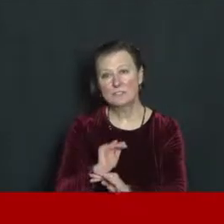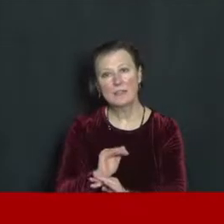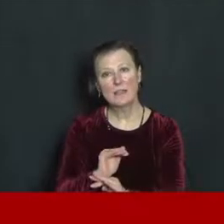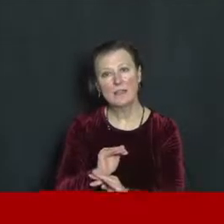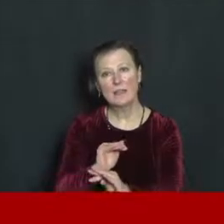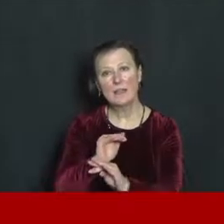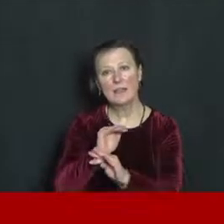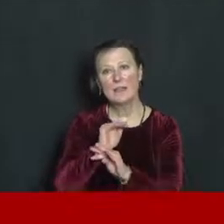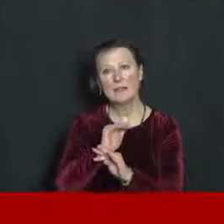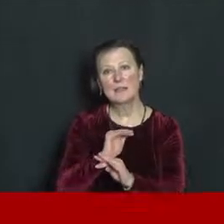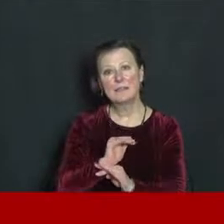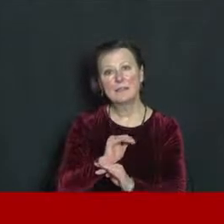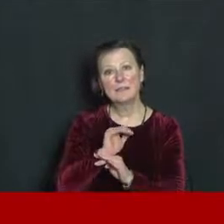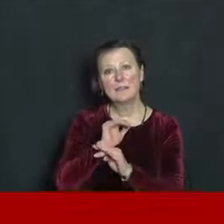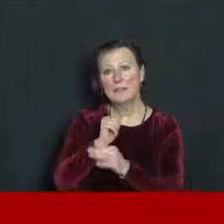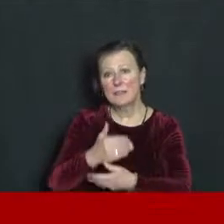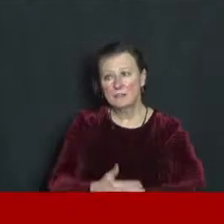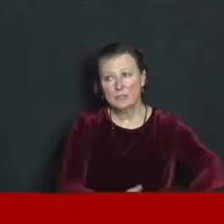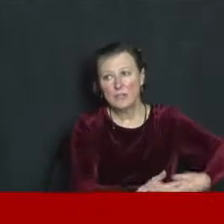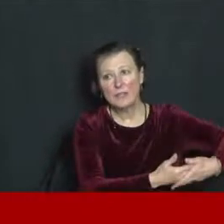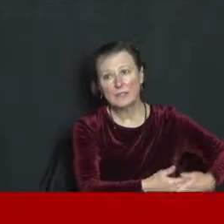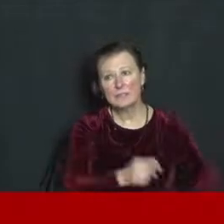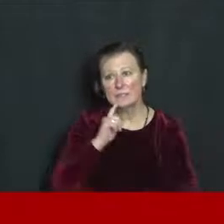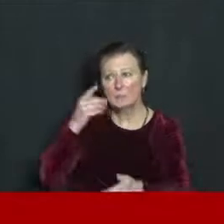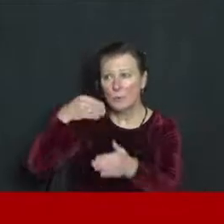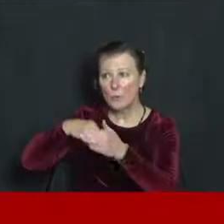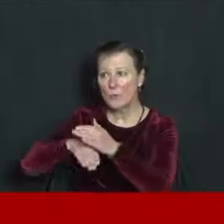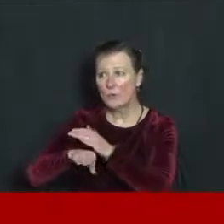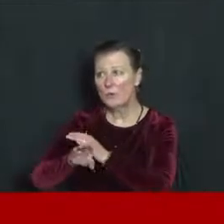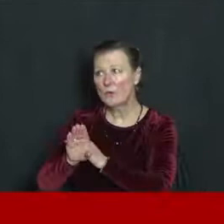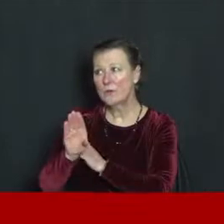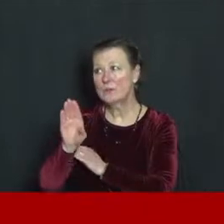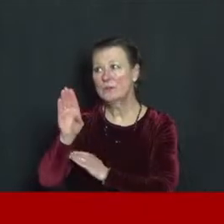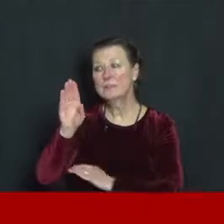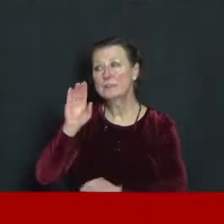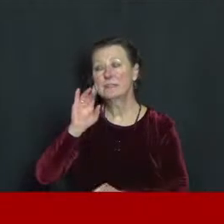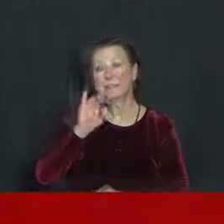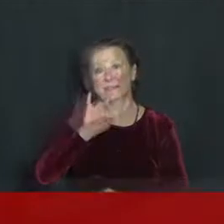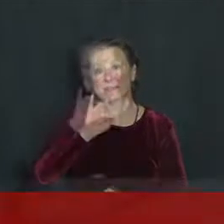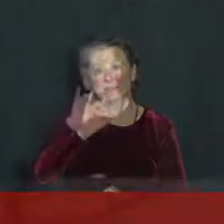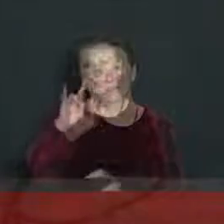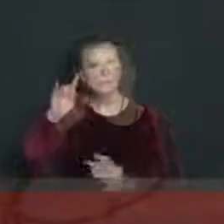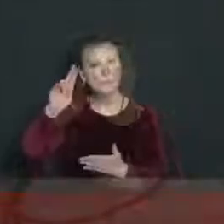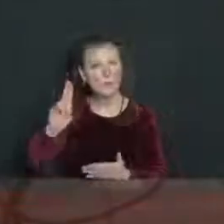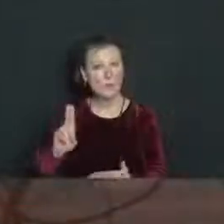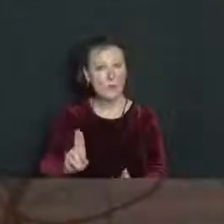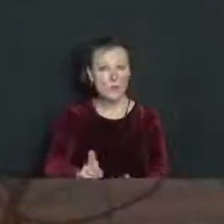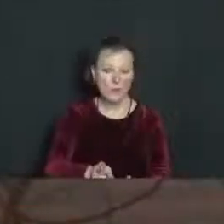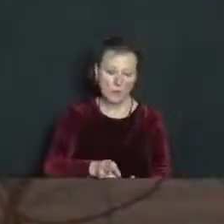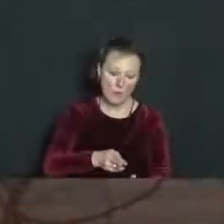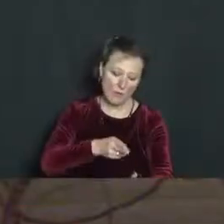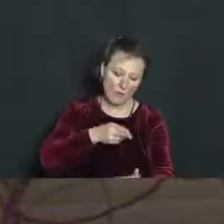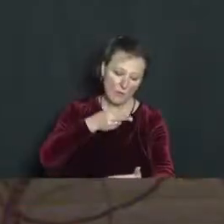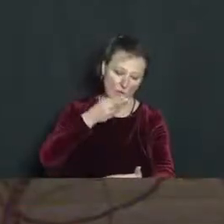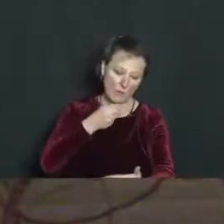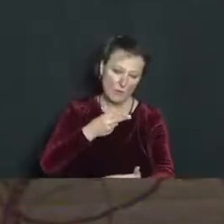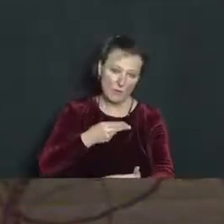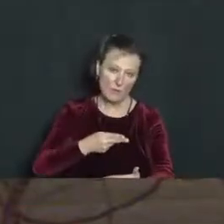Each night a child is born, is a